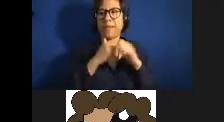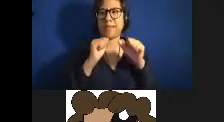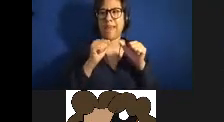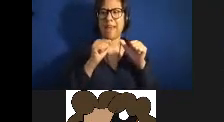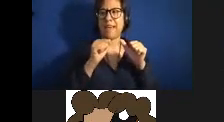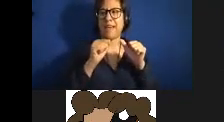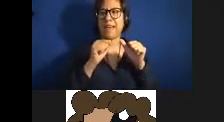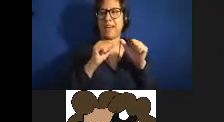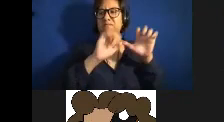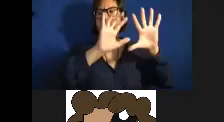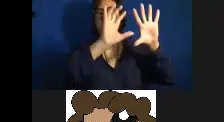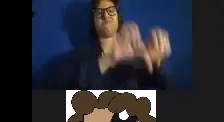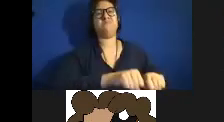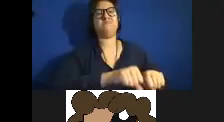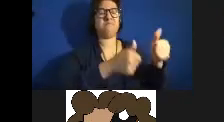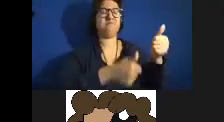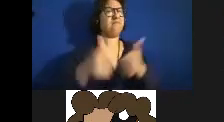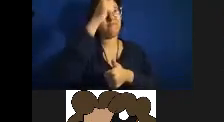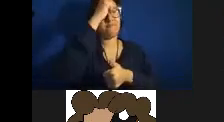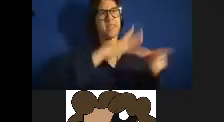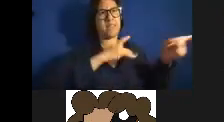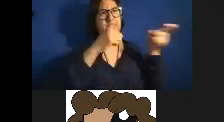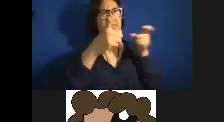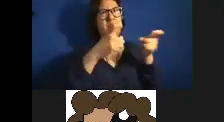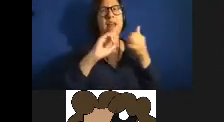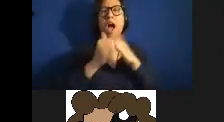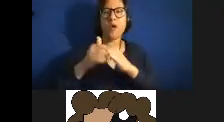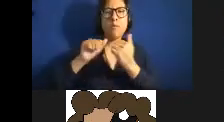can combat gender-based violence.